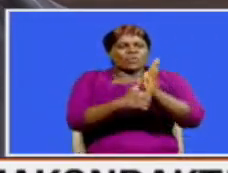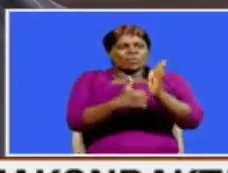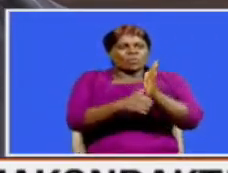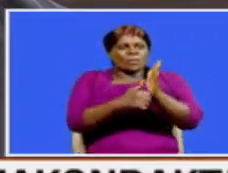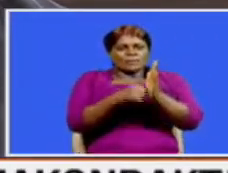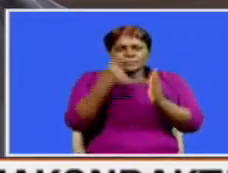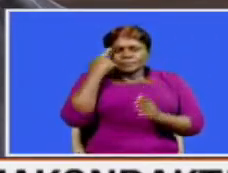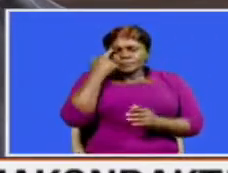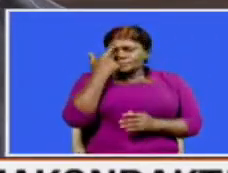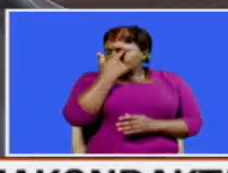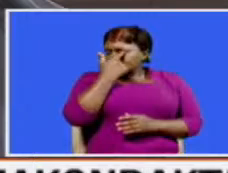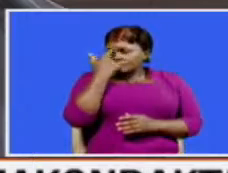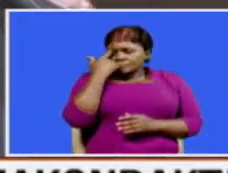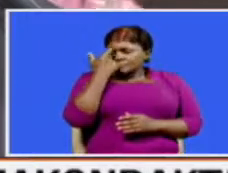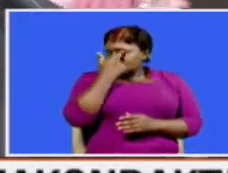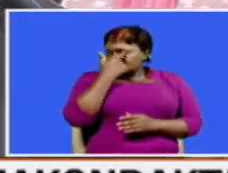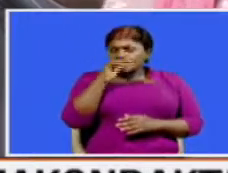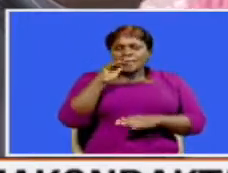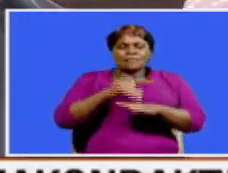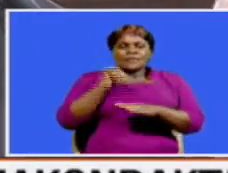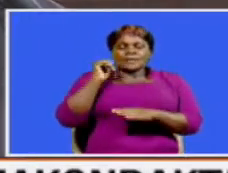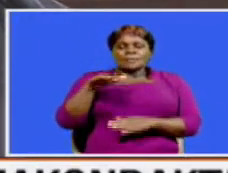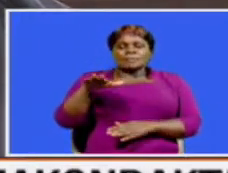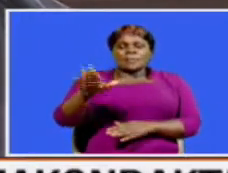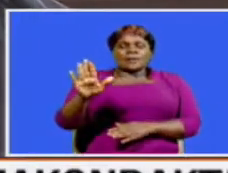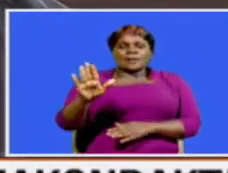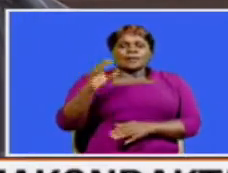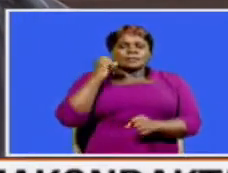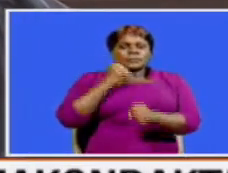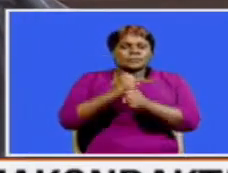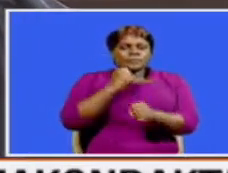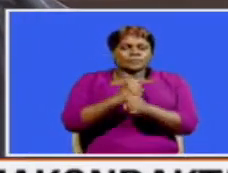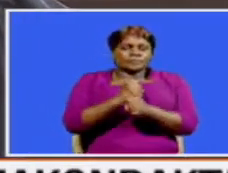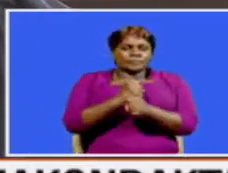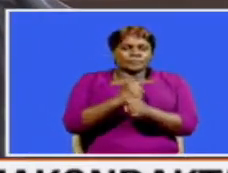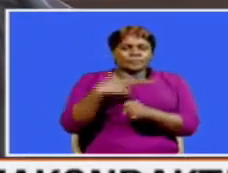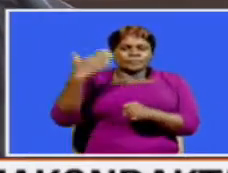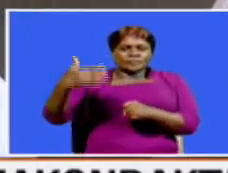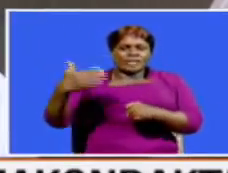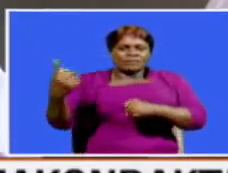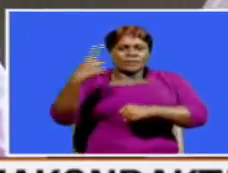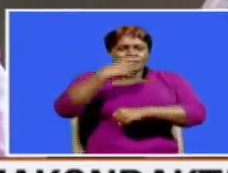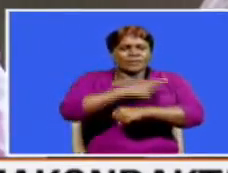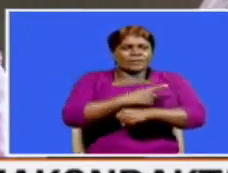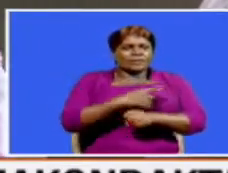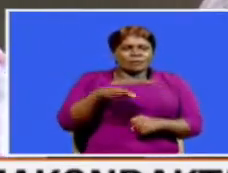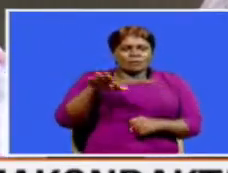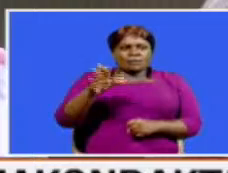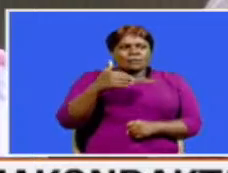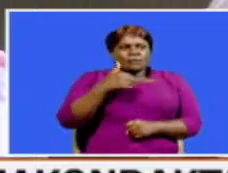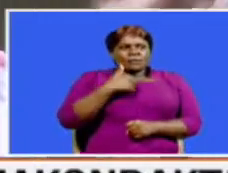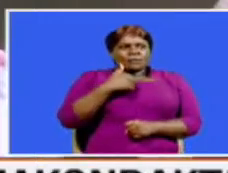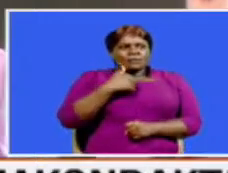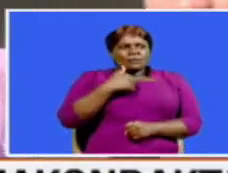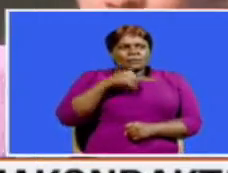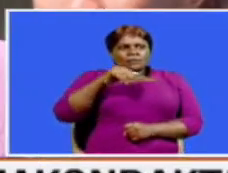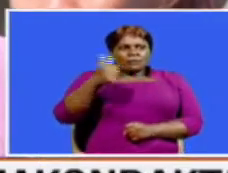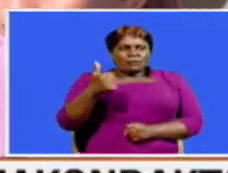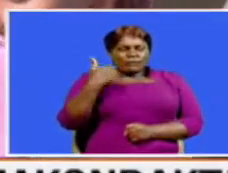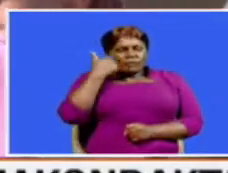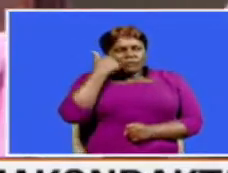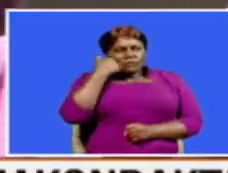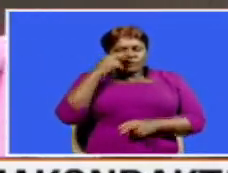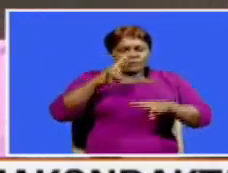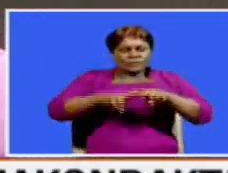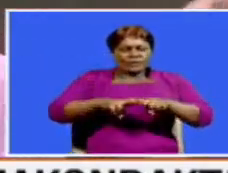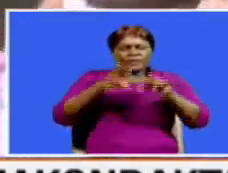with sight. And this really affects their work on daily basis. They have other ailments because of